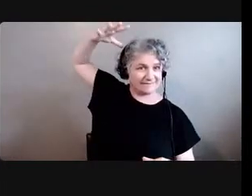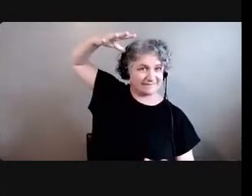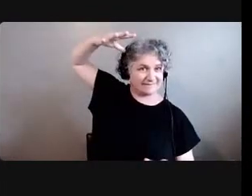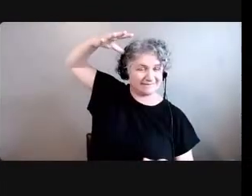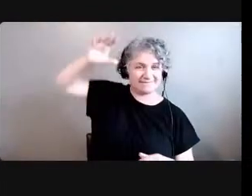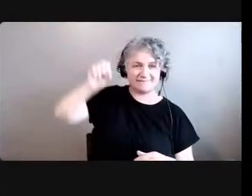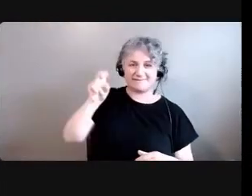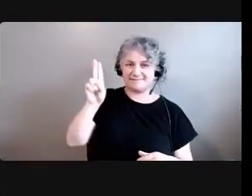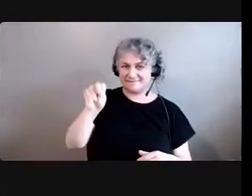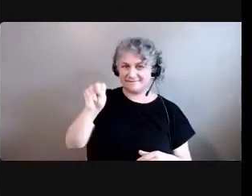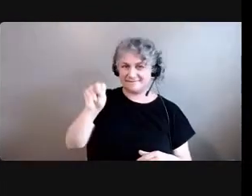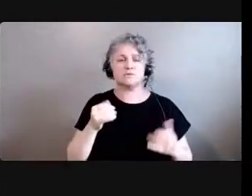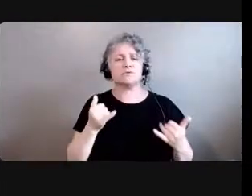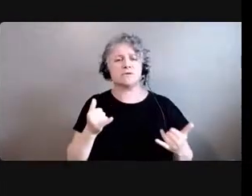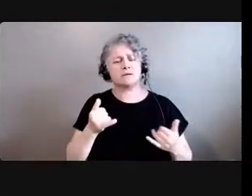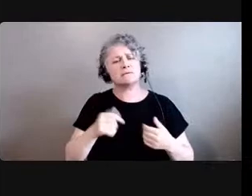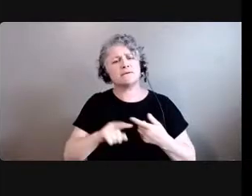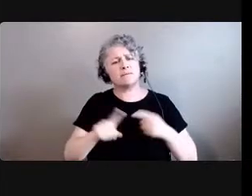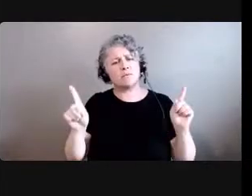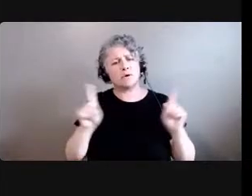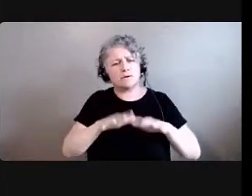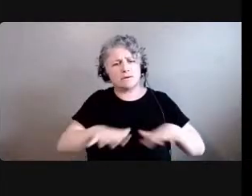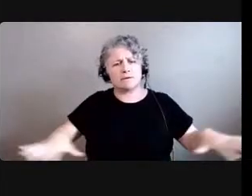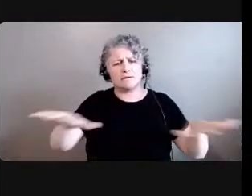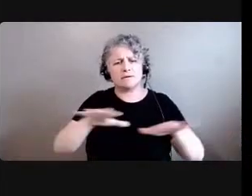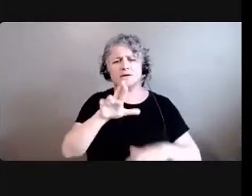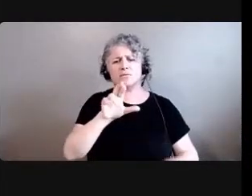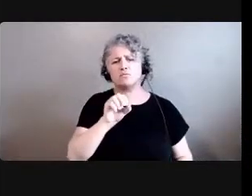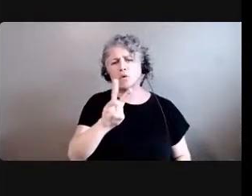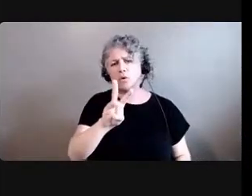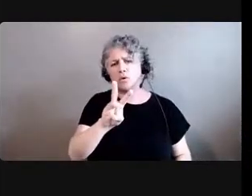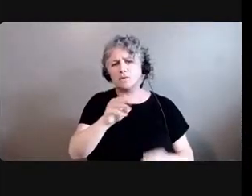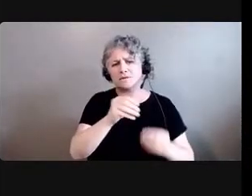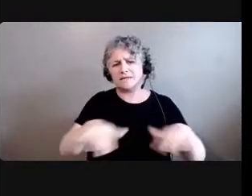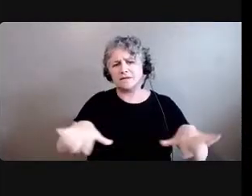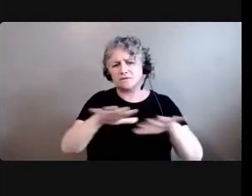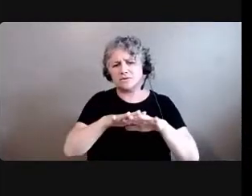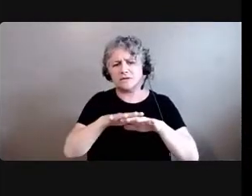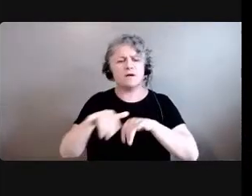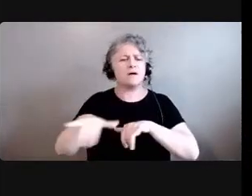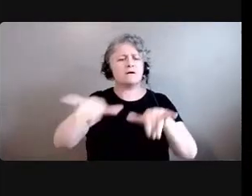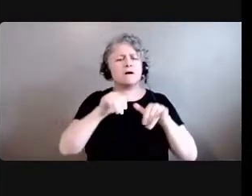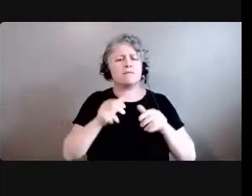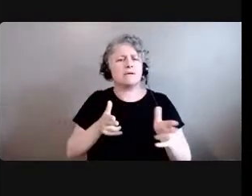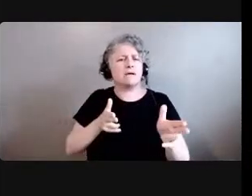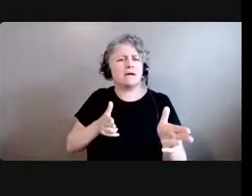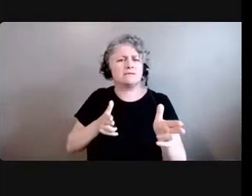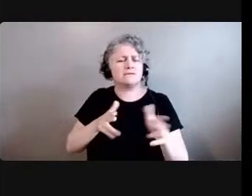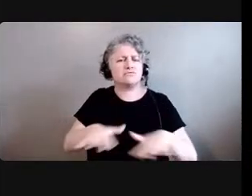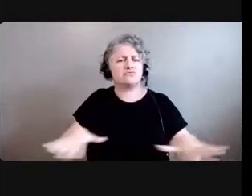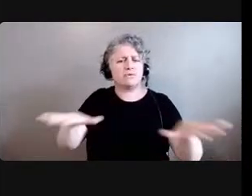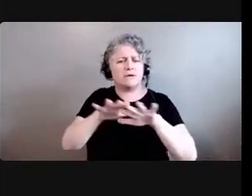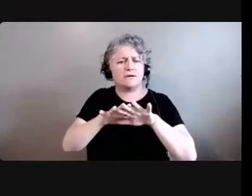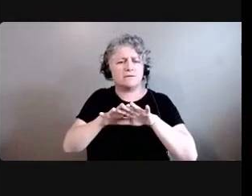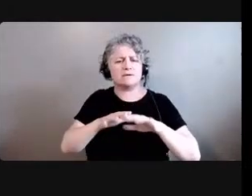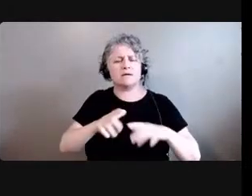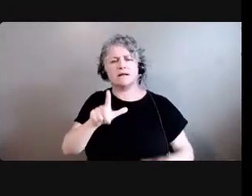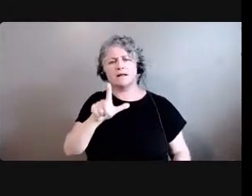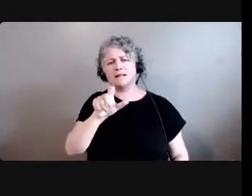intersection of traditional Crow territory and the common hunting grounds in Livingston, Montana, in the